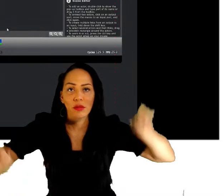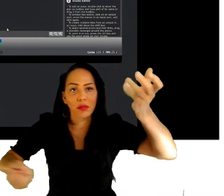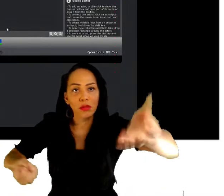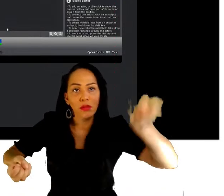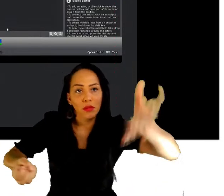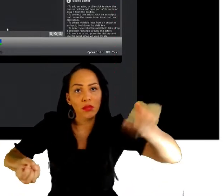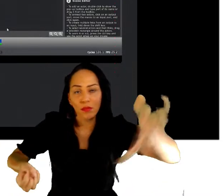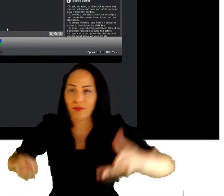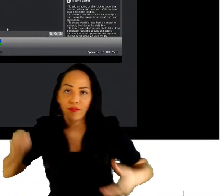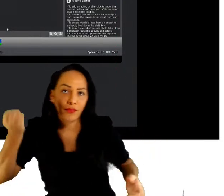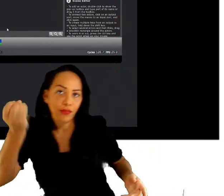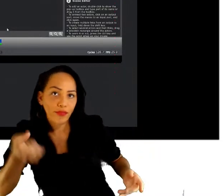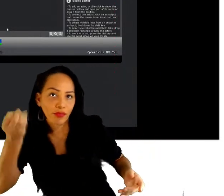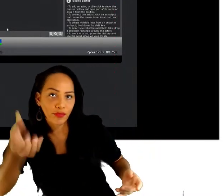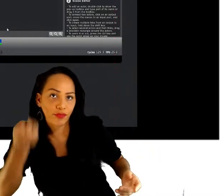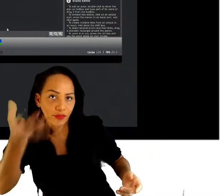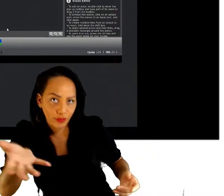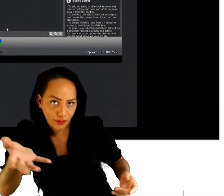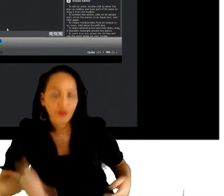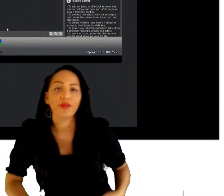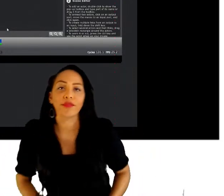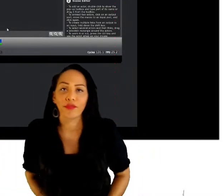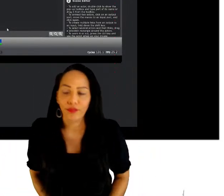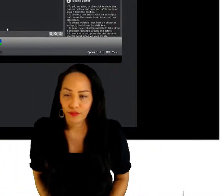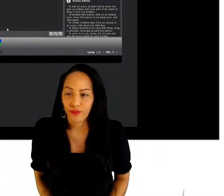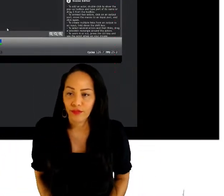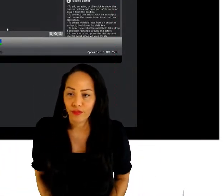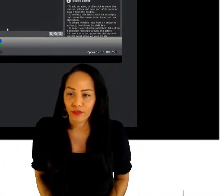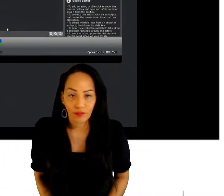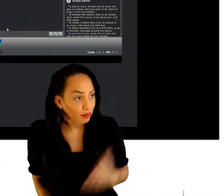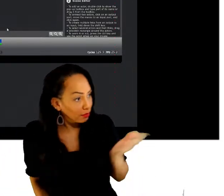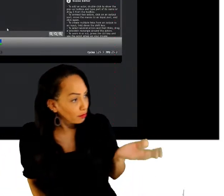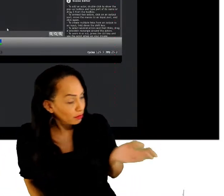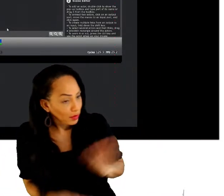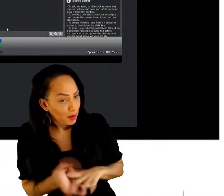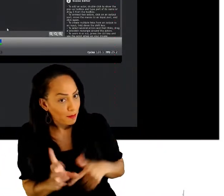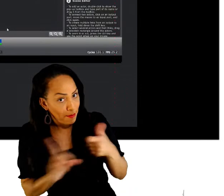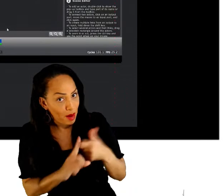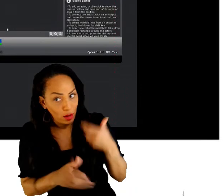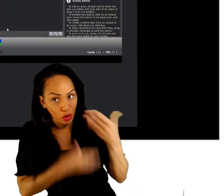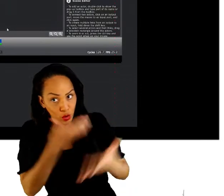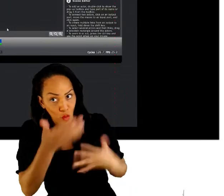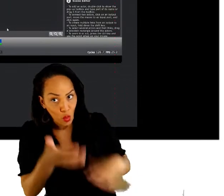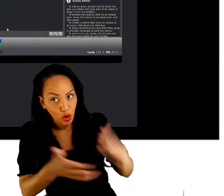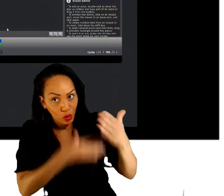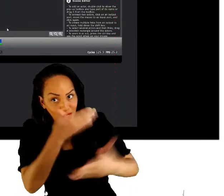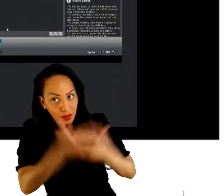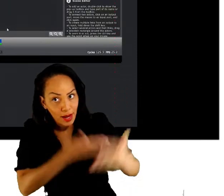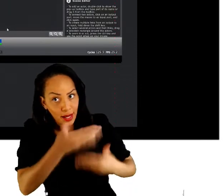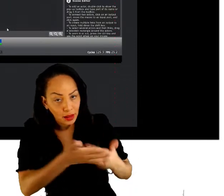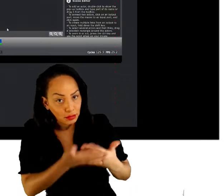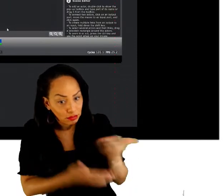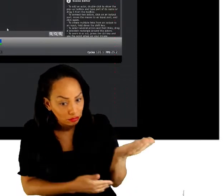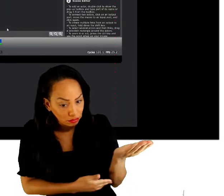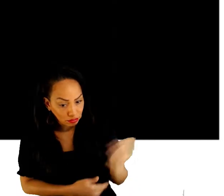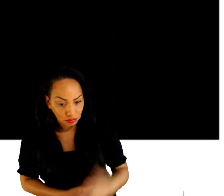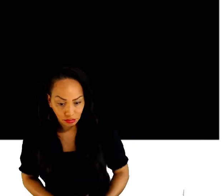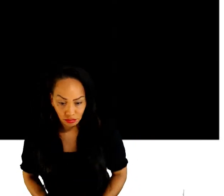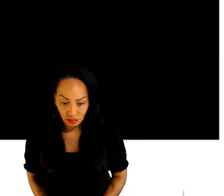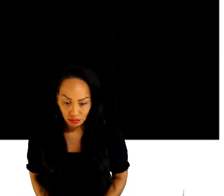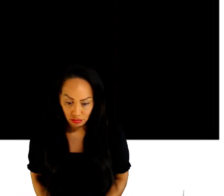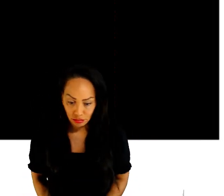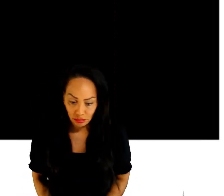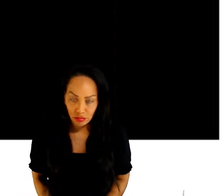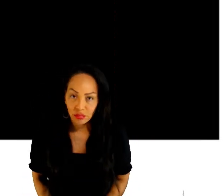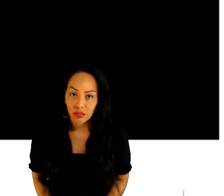Mark also, maybe you want to explain that about the complicity show. Yeah, sure. So